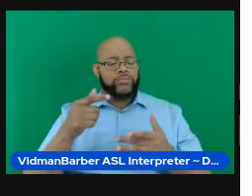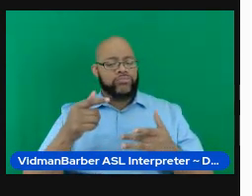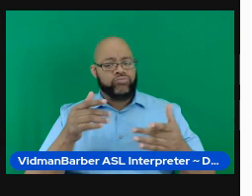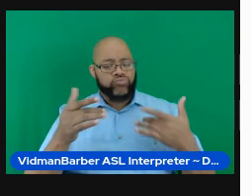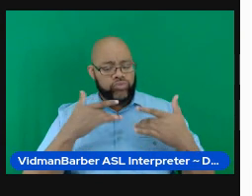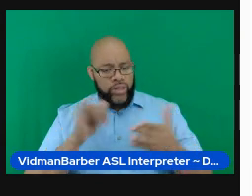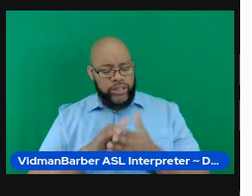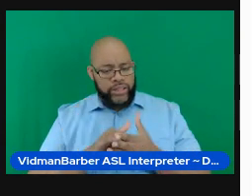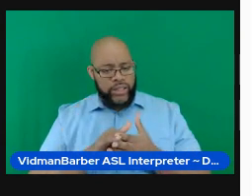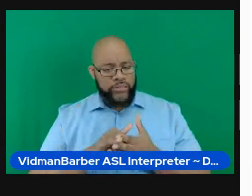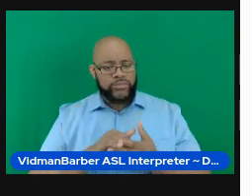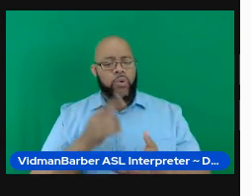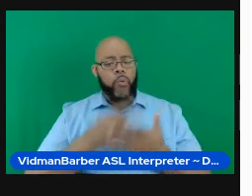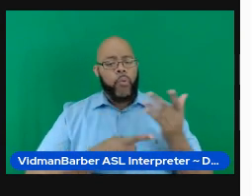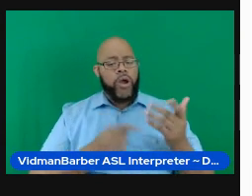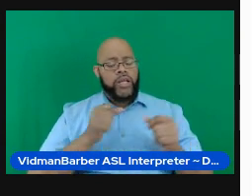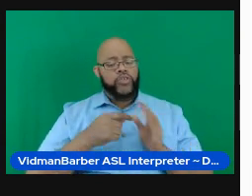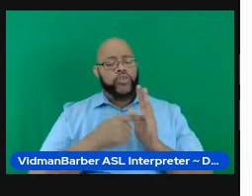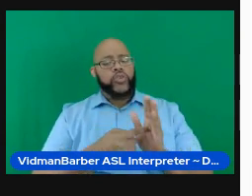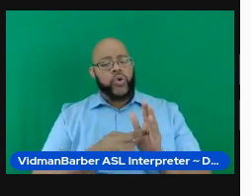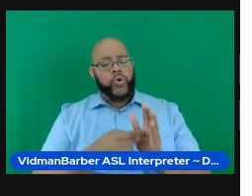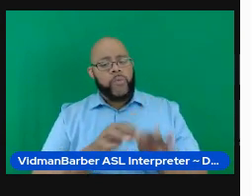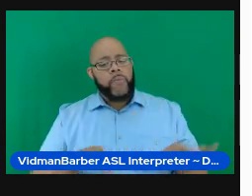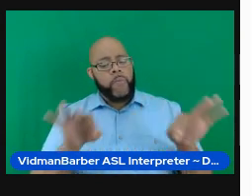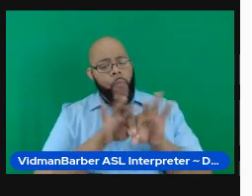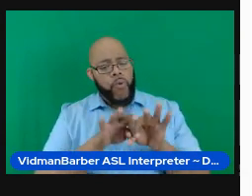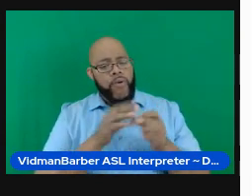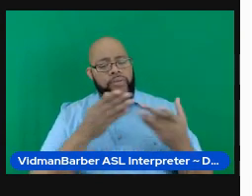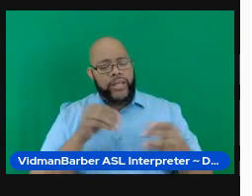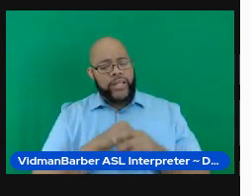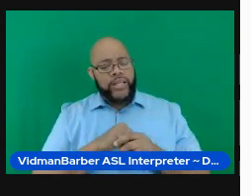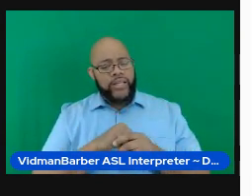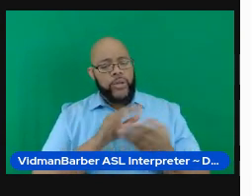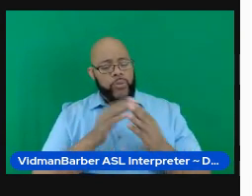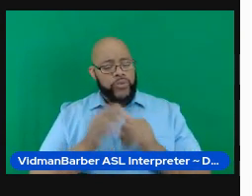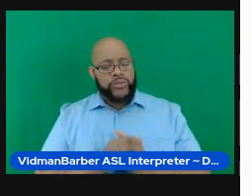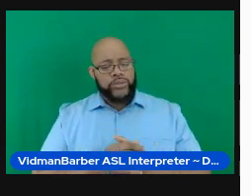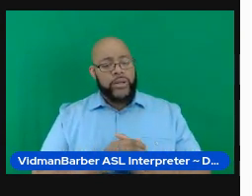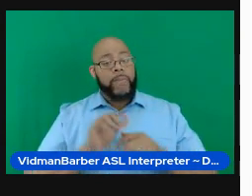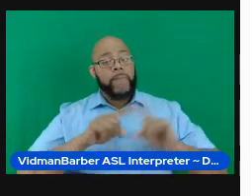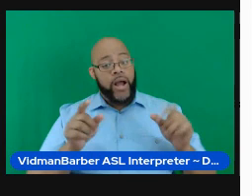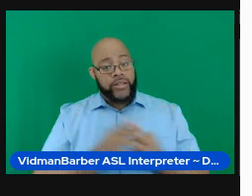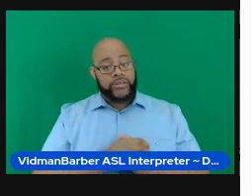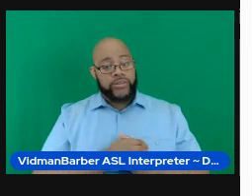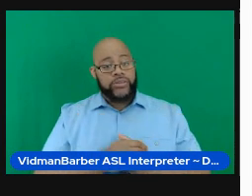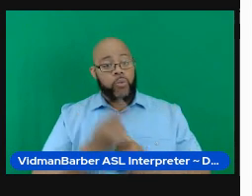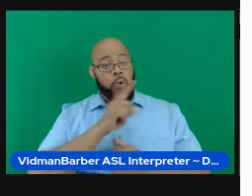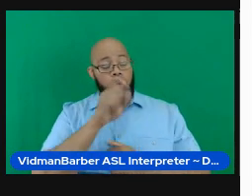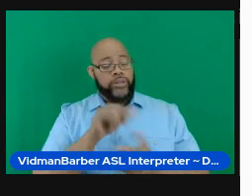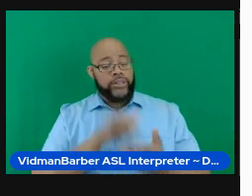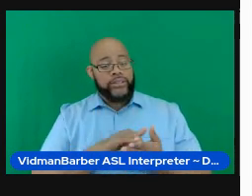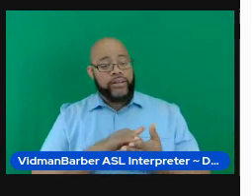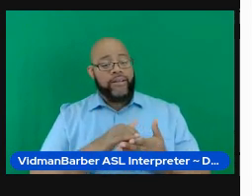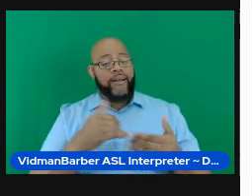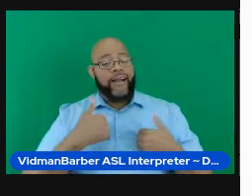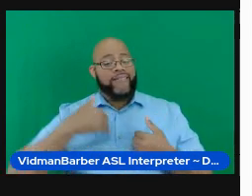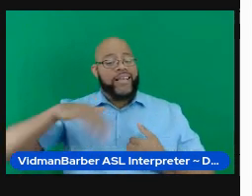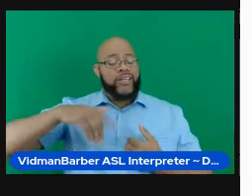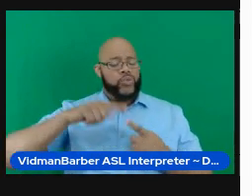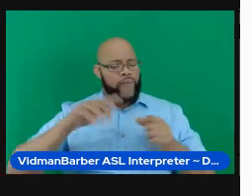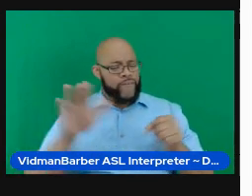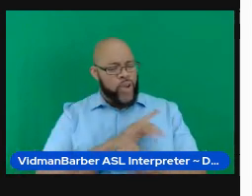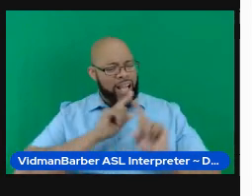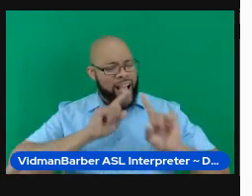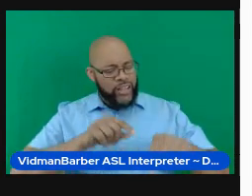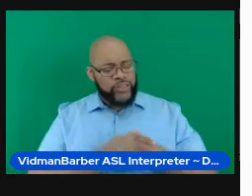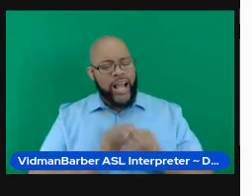vertebrates, what may reflect their crucial functions in the innate immunity. However, One question that has yet to be fully answered